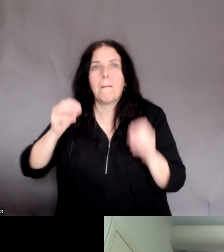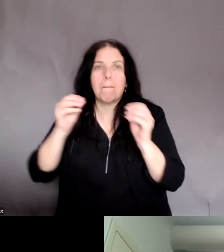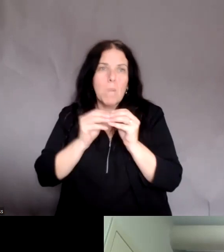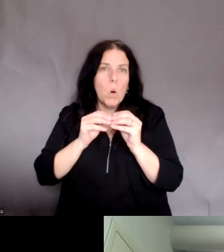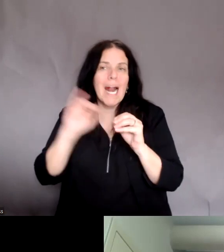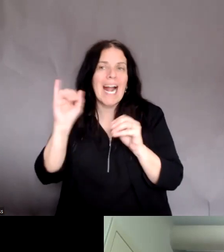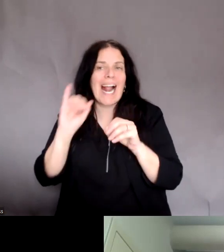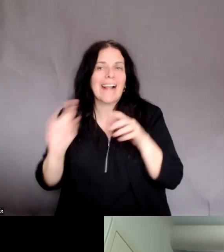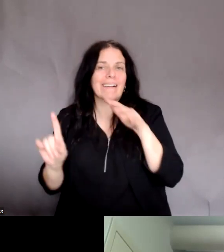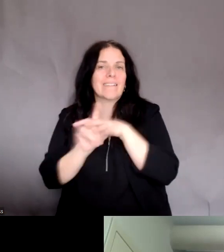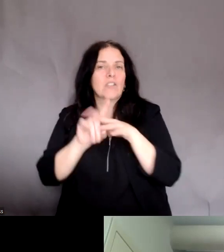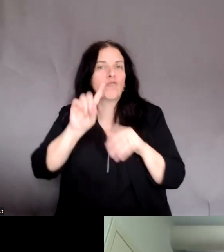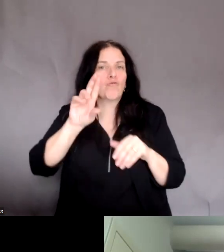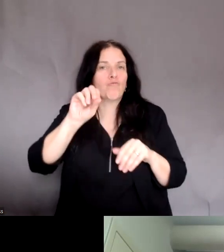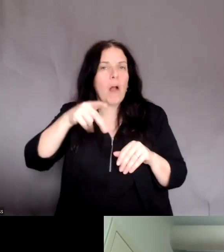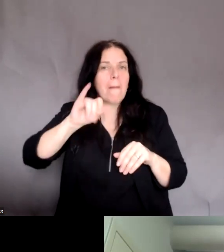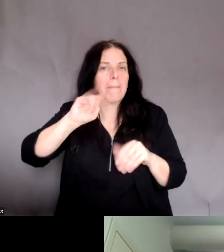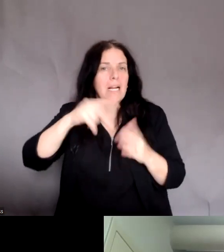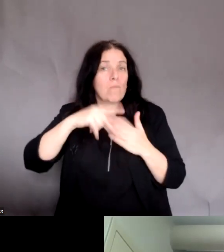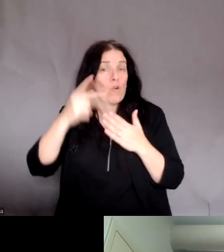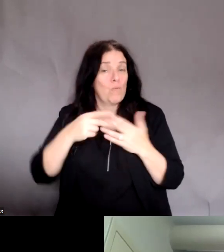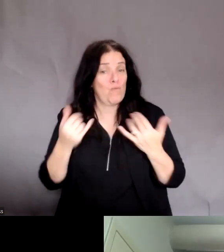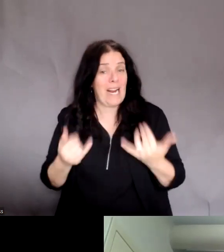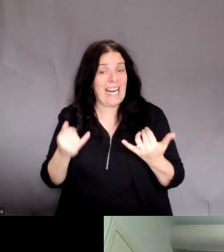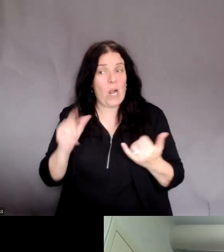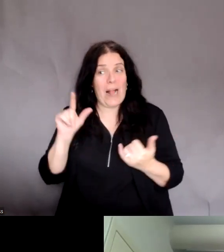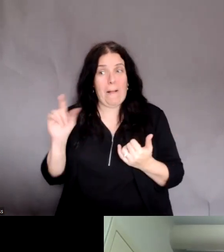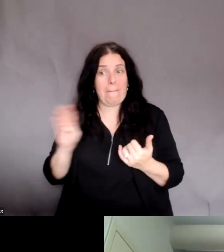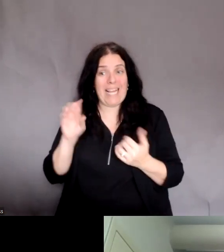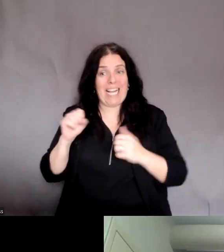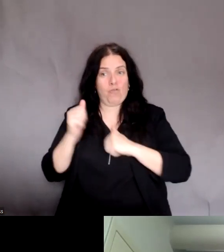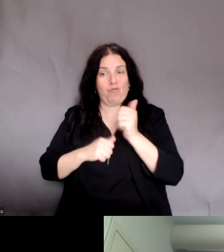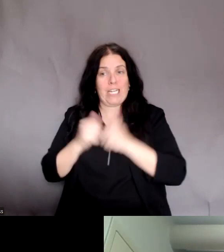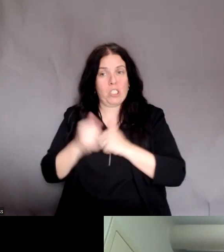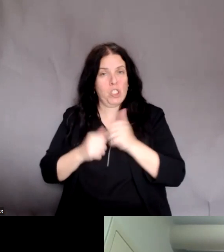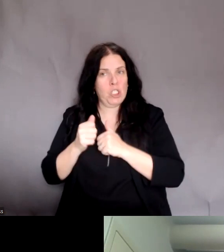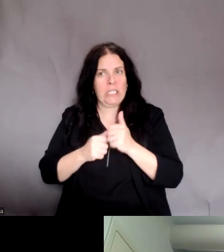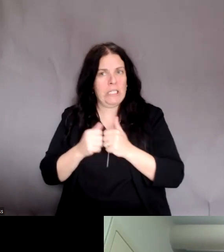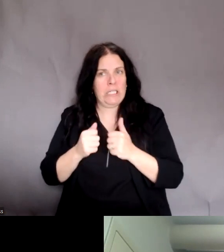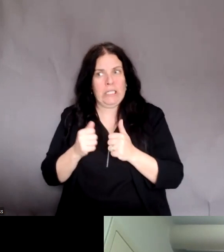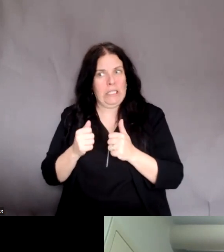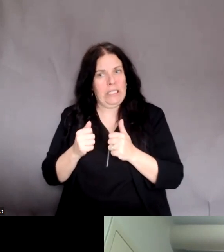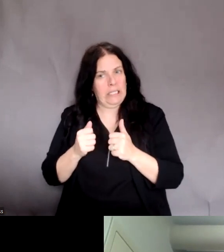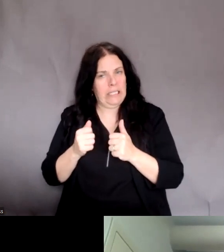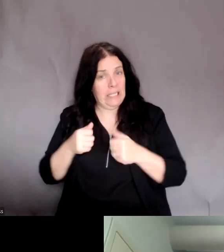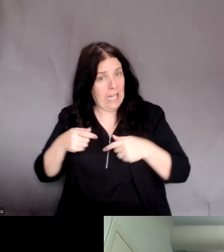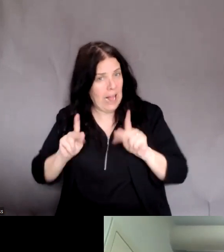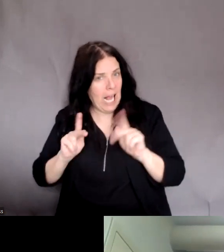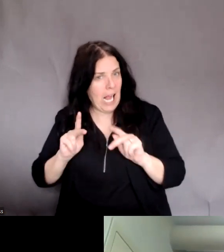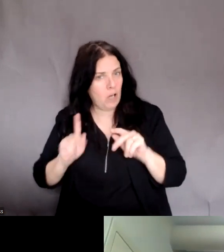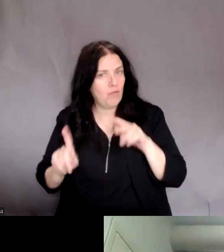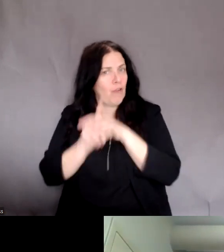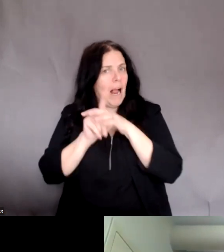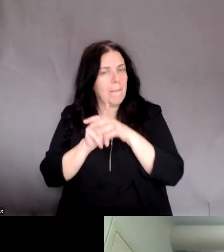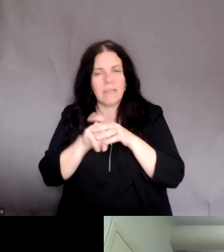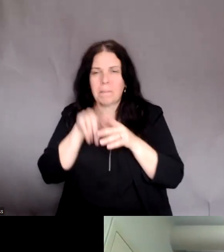the way the structure has been working with LBS, I'm not sure that we'd ever get a pass on that. So there are